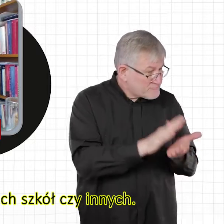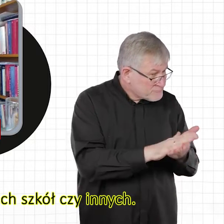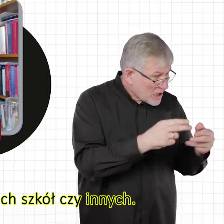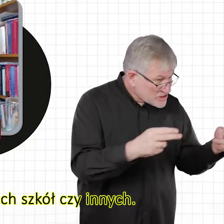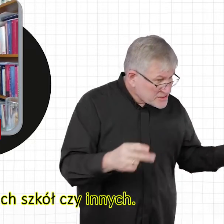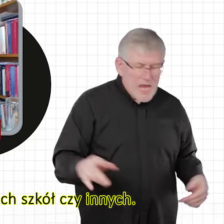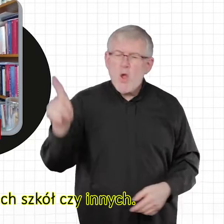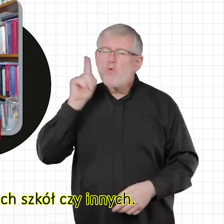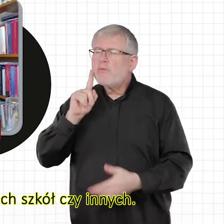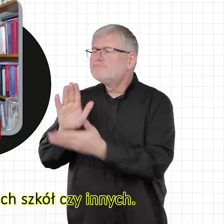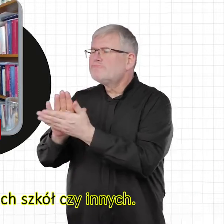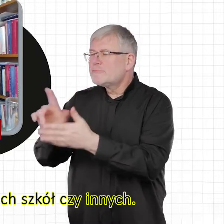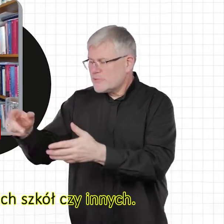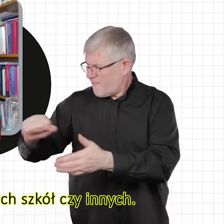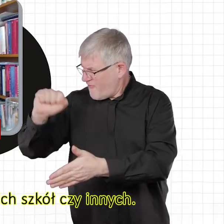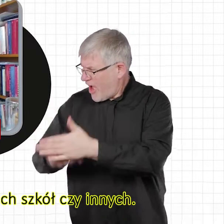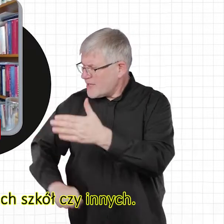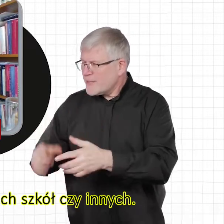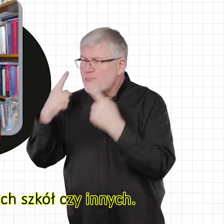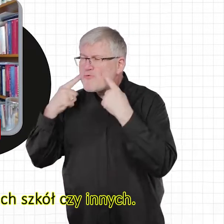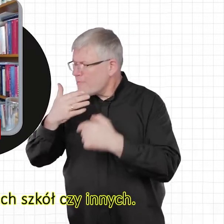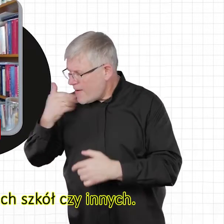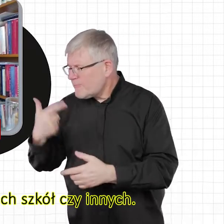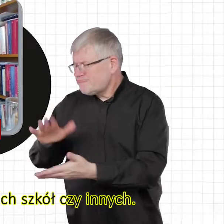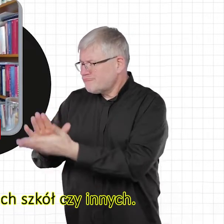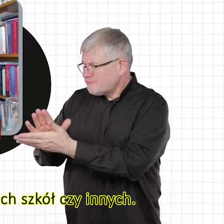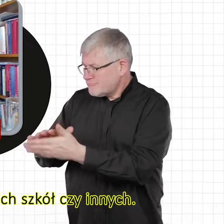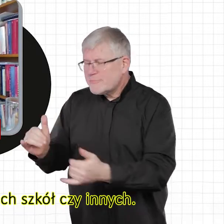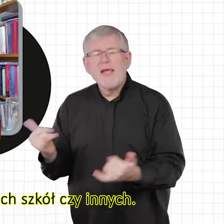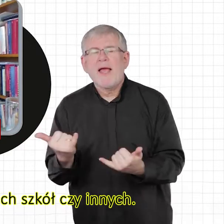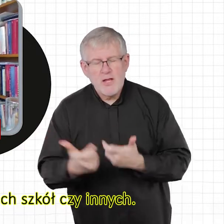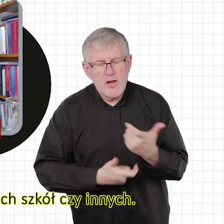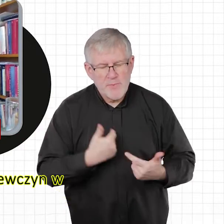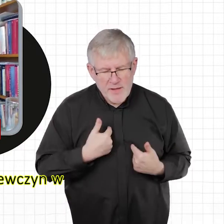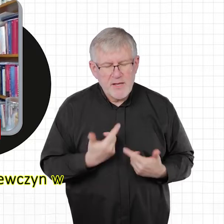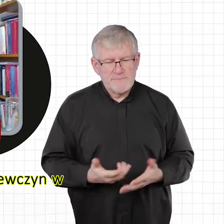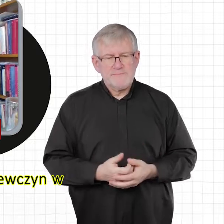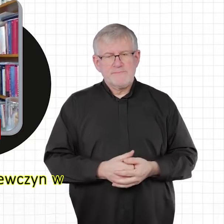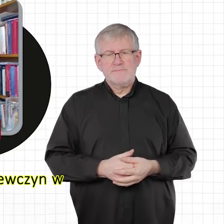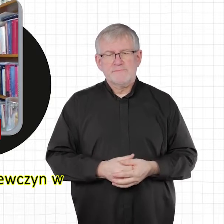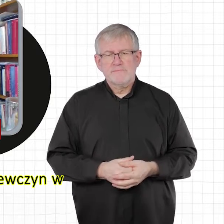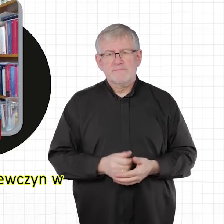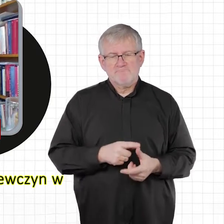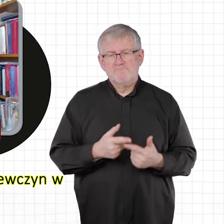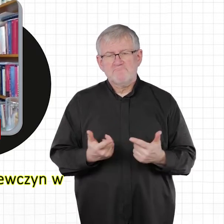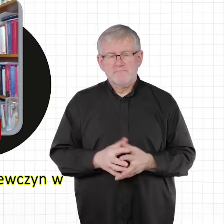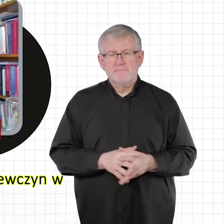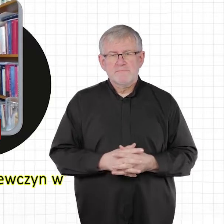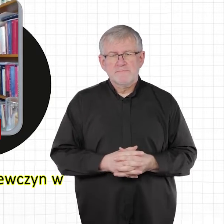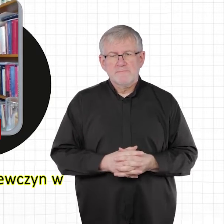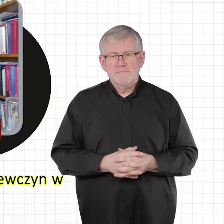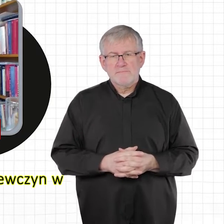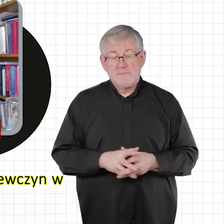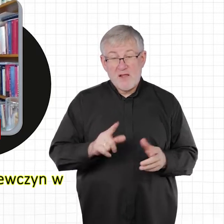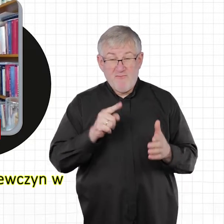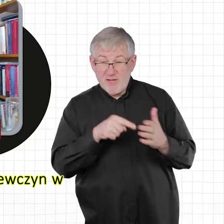Parents choose if they want to put their children to that school or another, and these are very popular. They are not trying to change boys